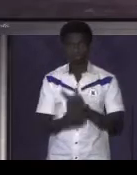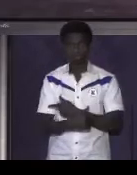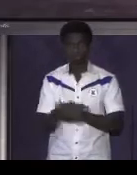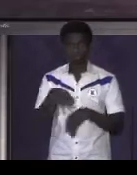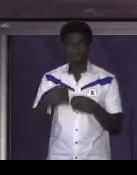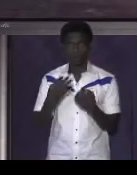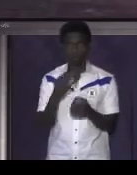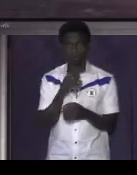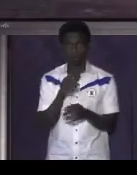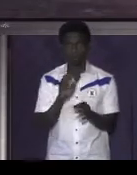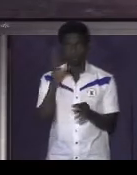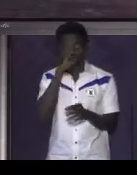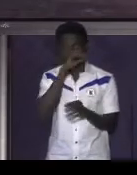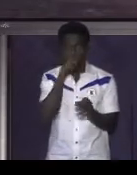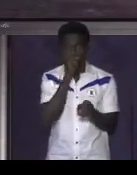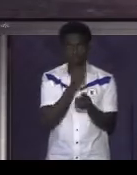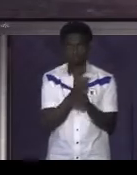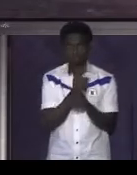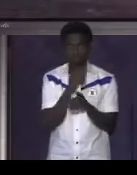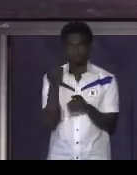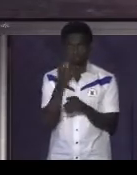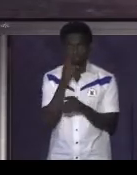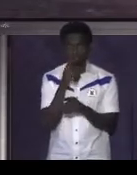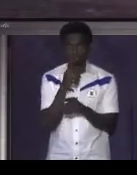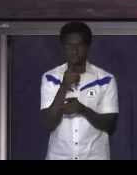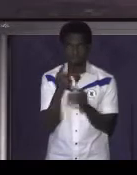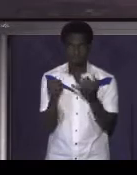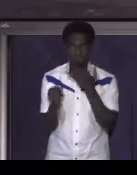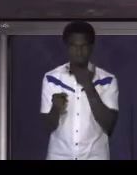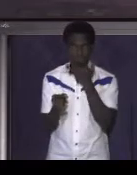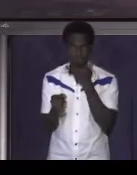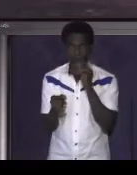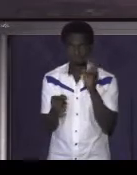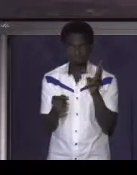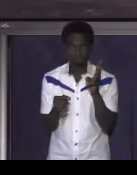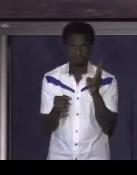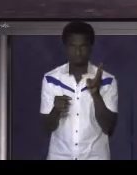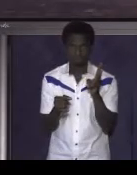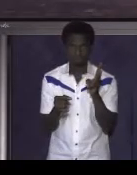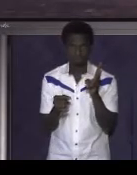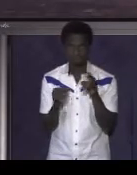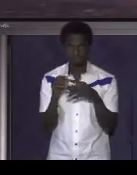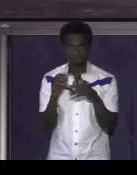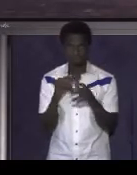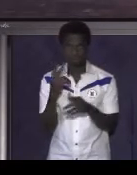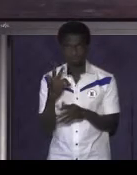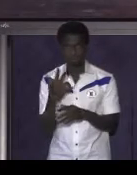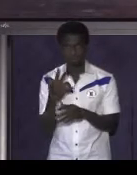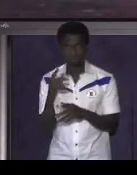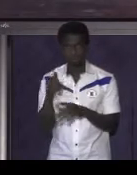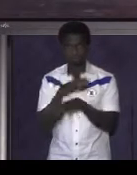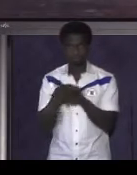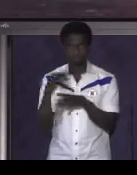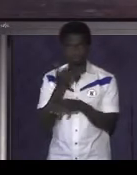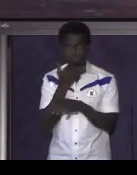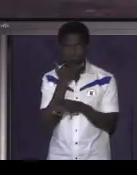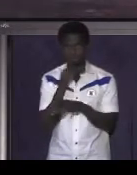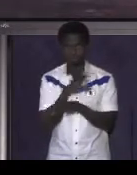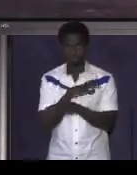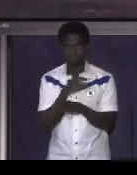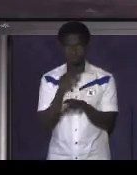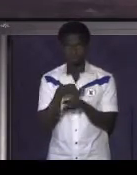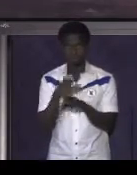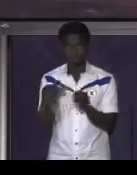missed just only 1, 2, 3? You did not miss at all? Wow,